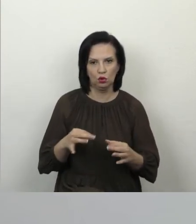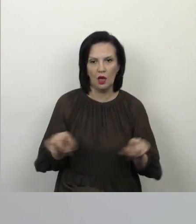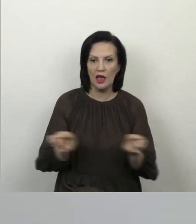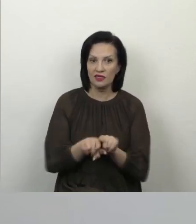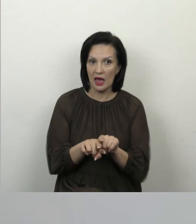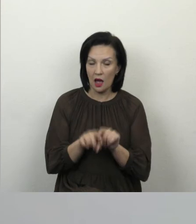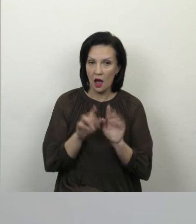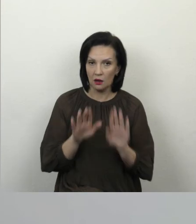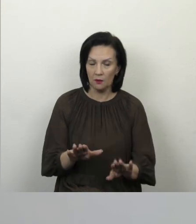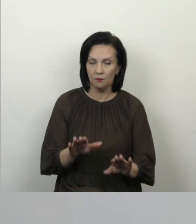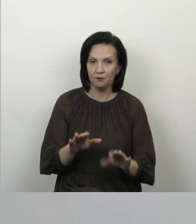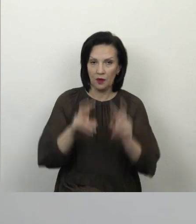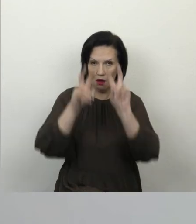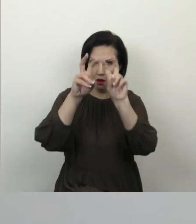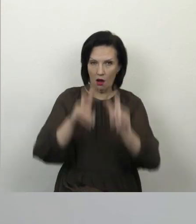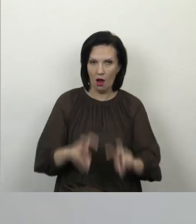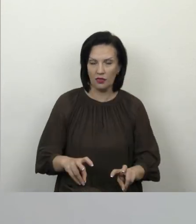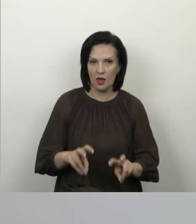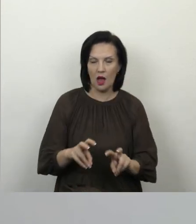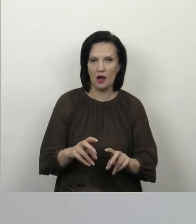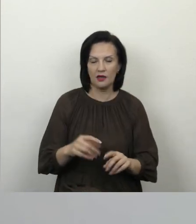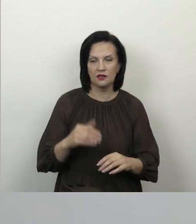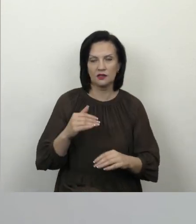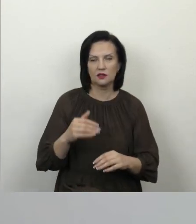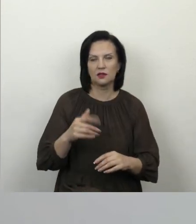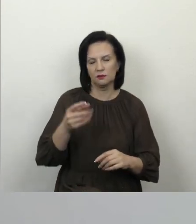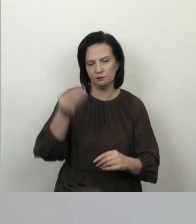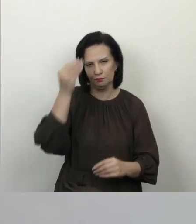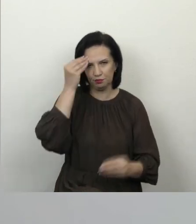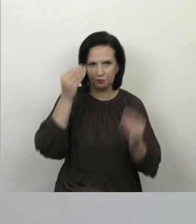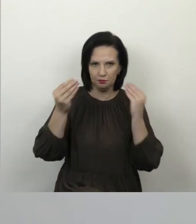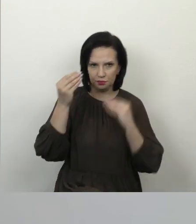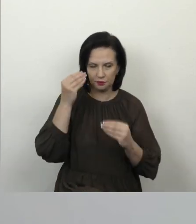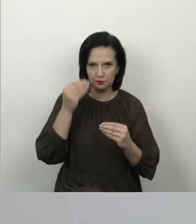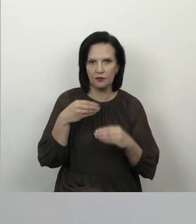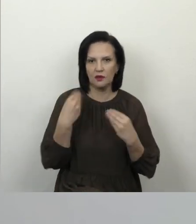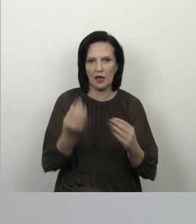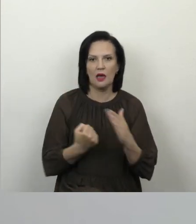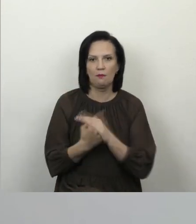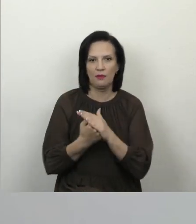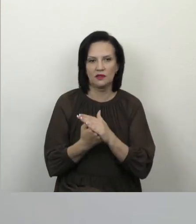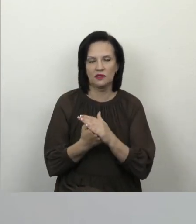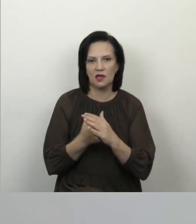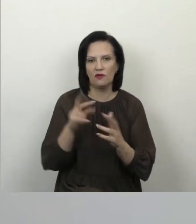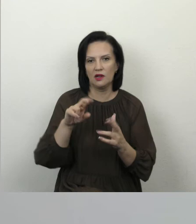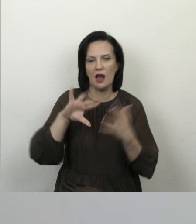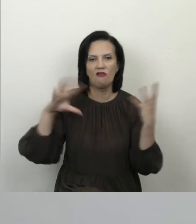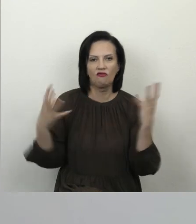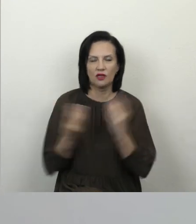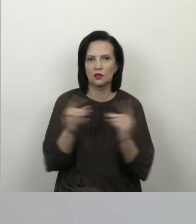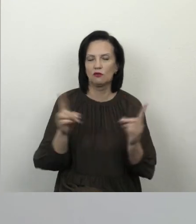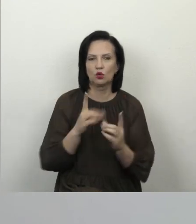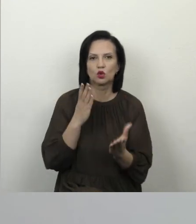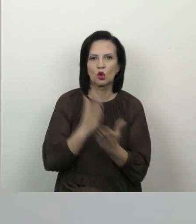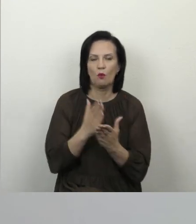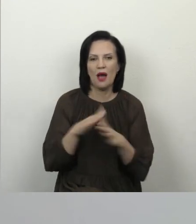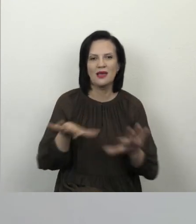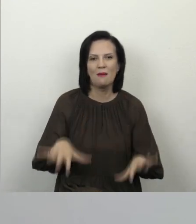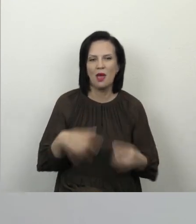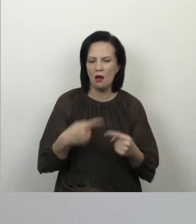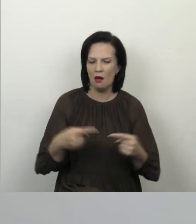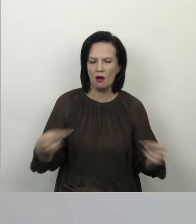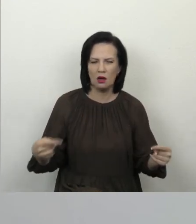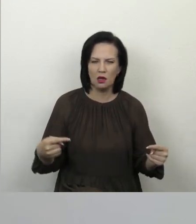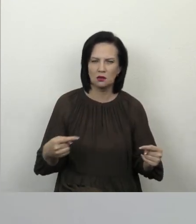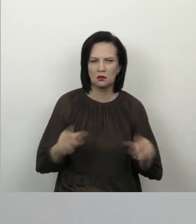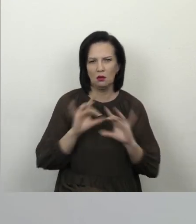Court. Therefore, analyzing those legal positions allows us to conclude that